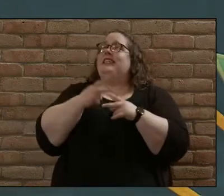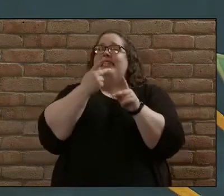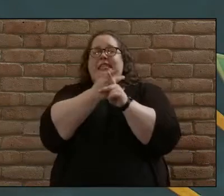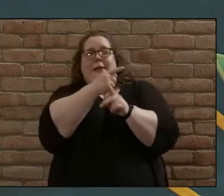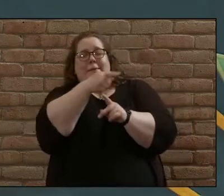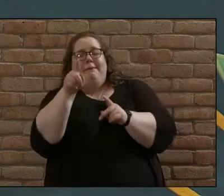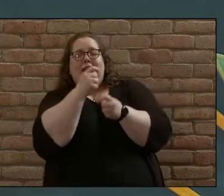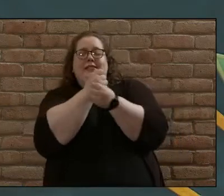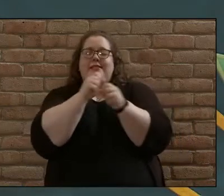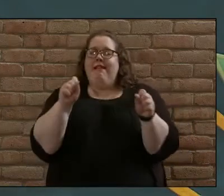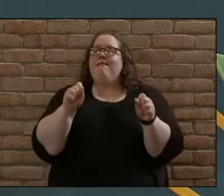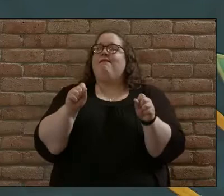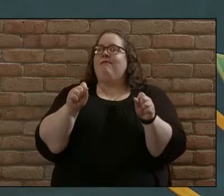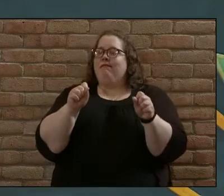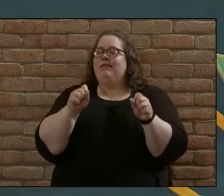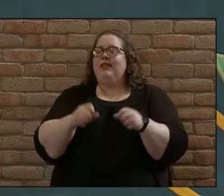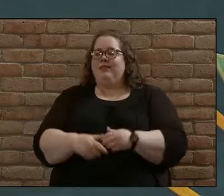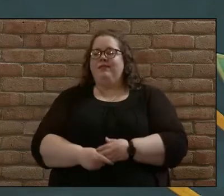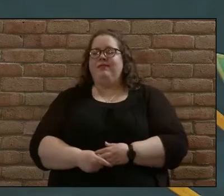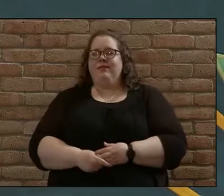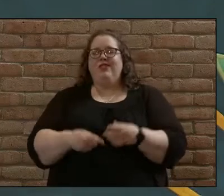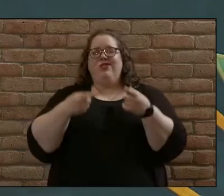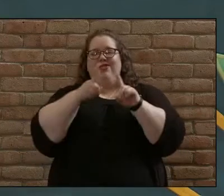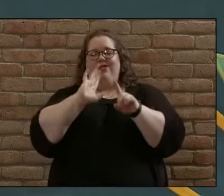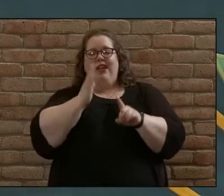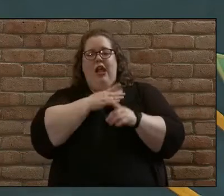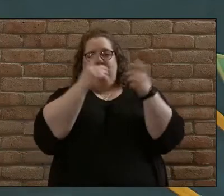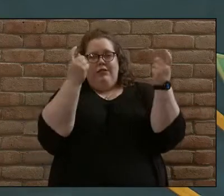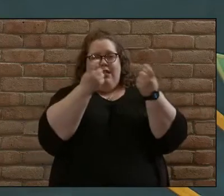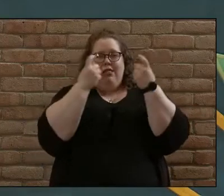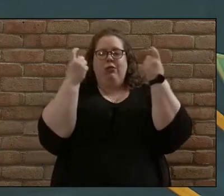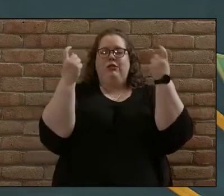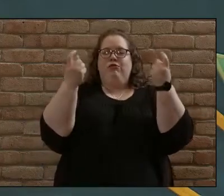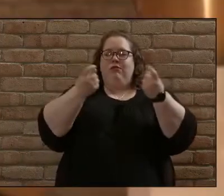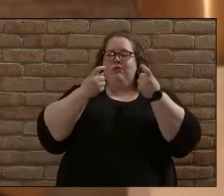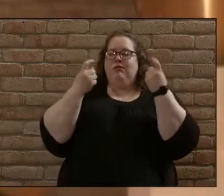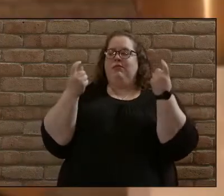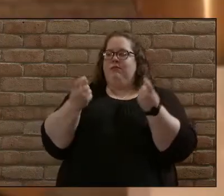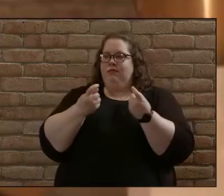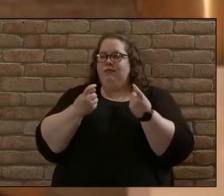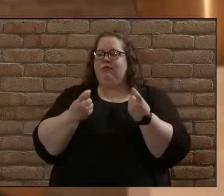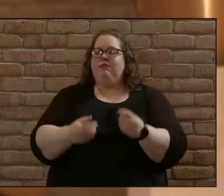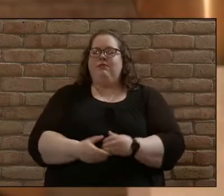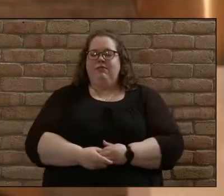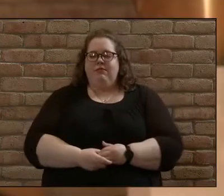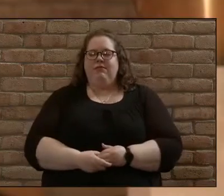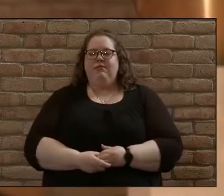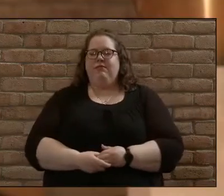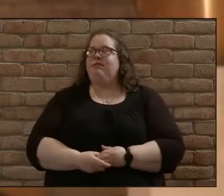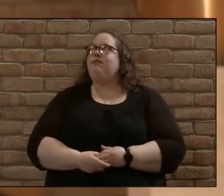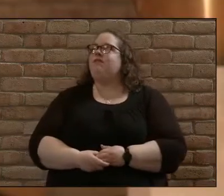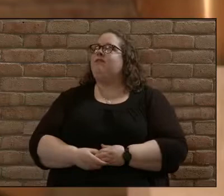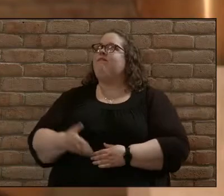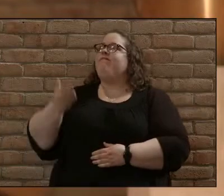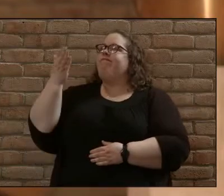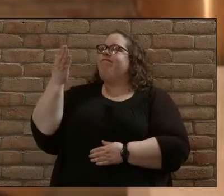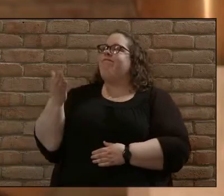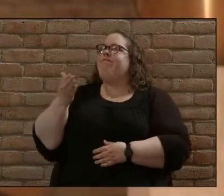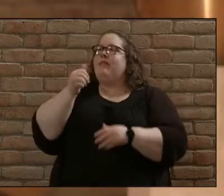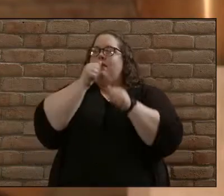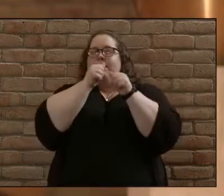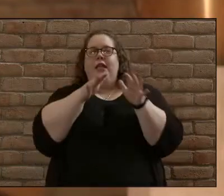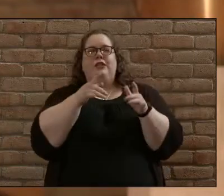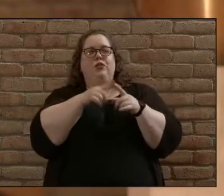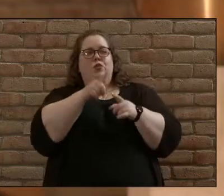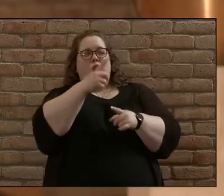safe, O Lord, during the celebrations that we are sharing. Be a blessing to those, once again, who